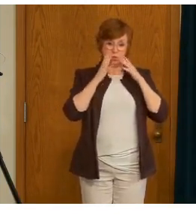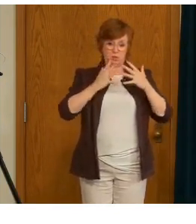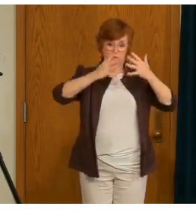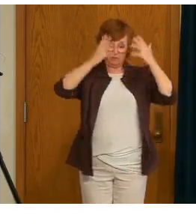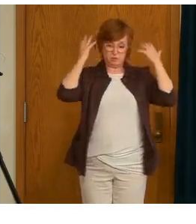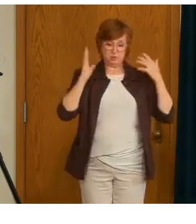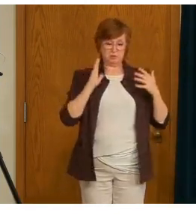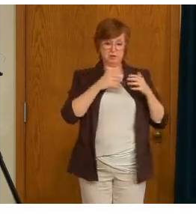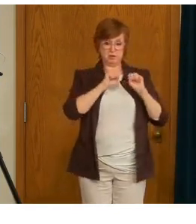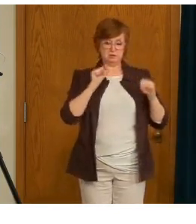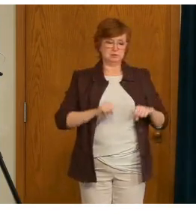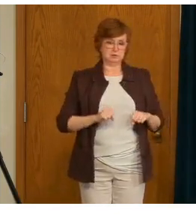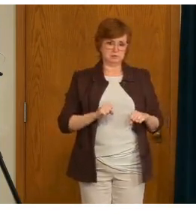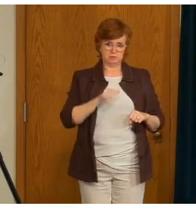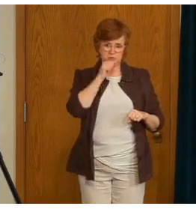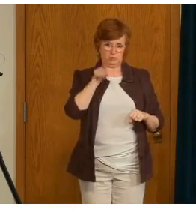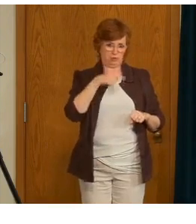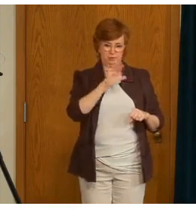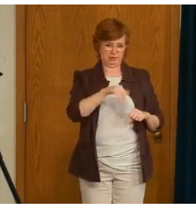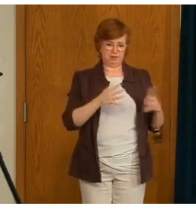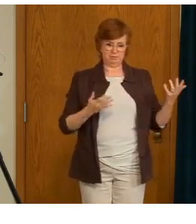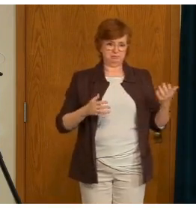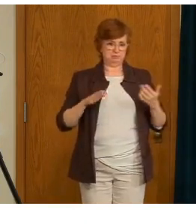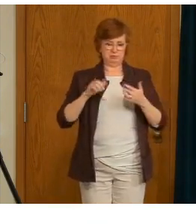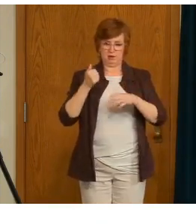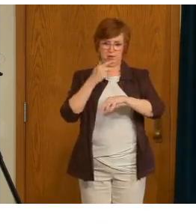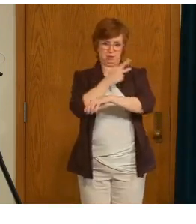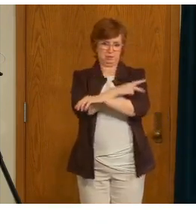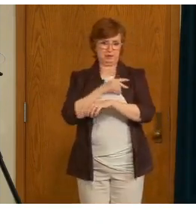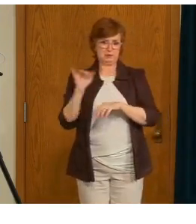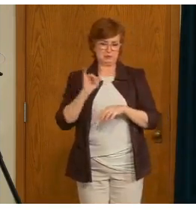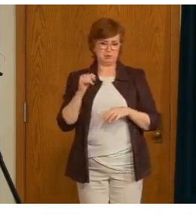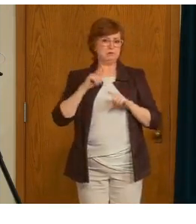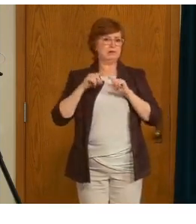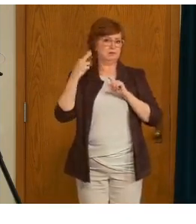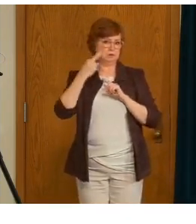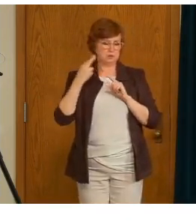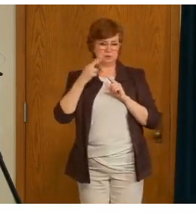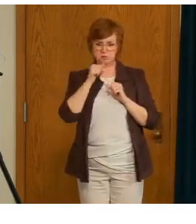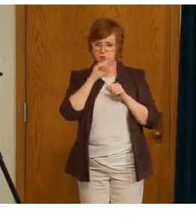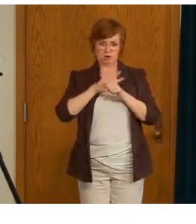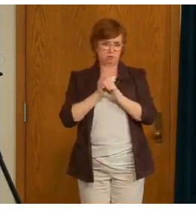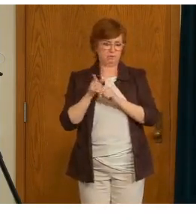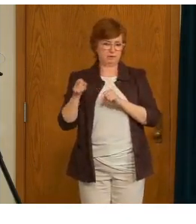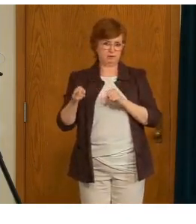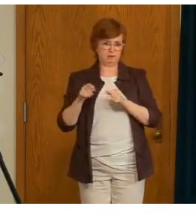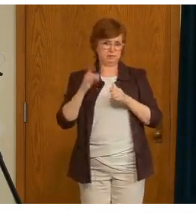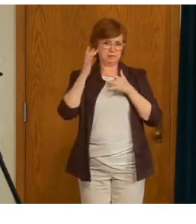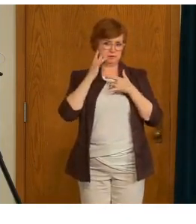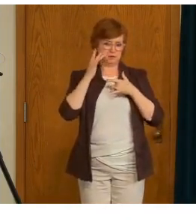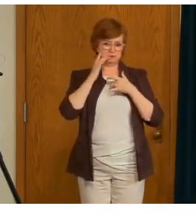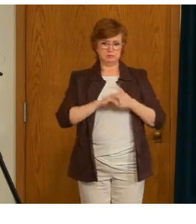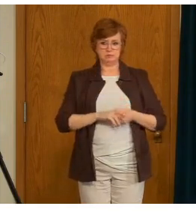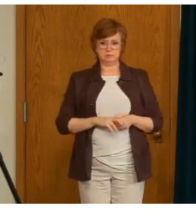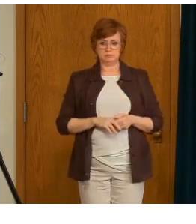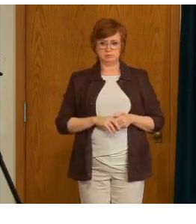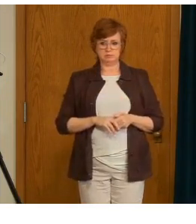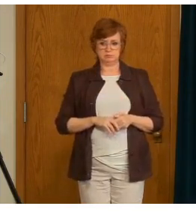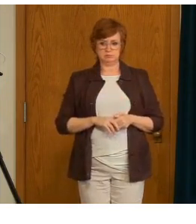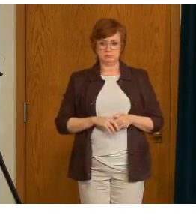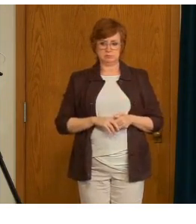on our acute care system and our providers across the province. We're still seeing people coming into emergency and into ICUs for non-COVID related illness.